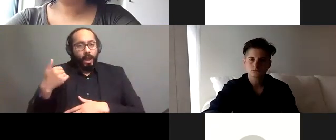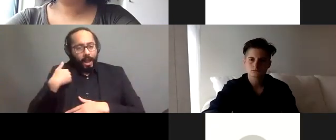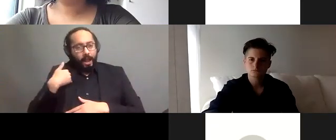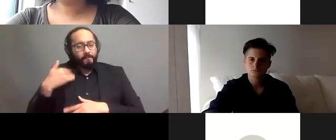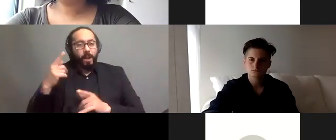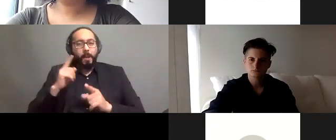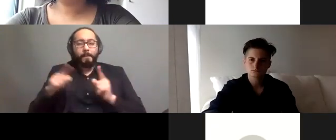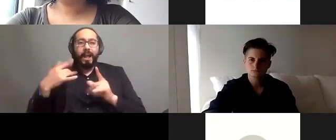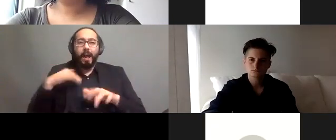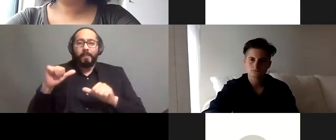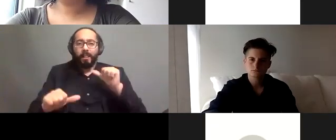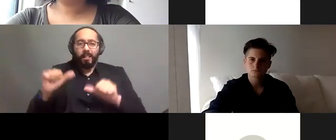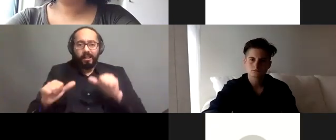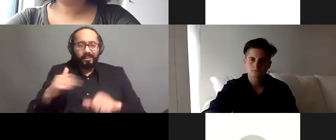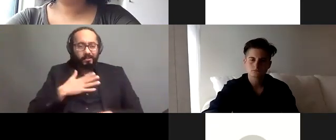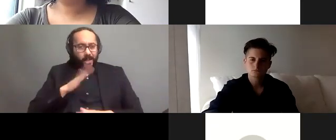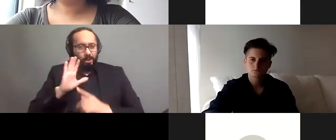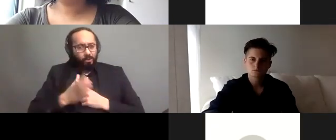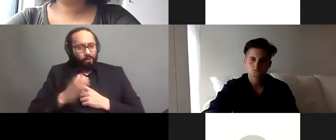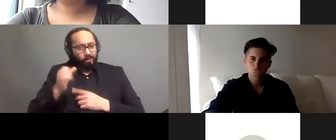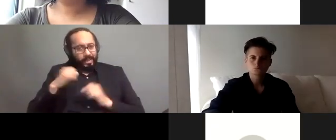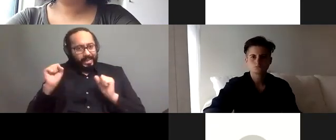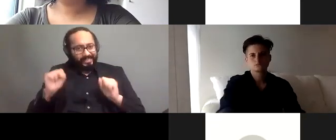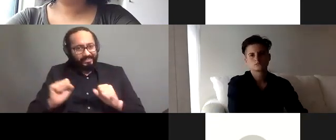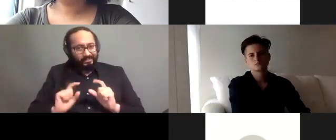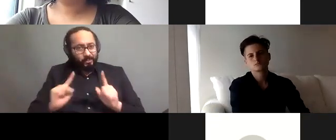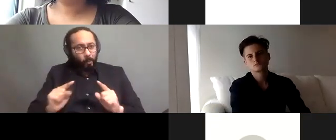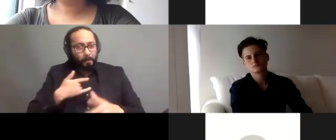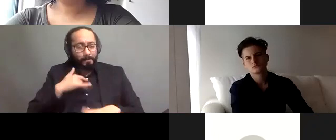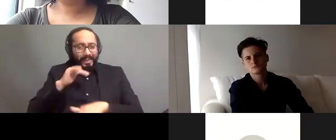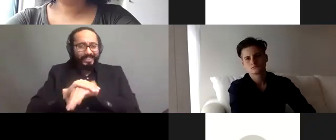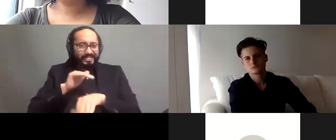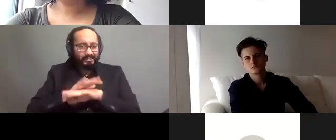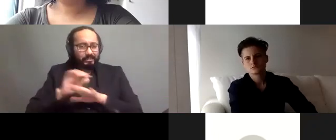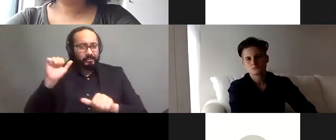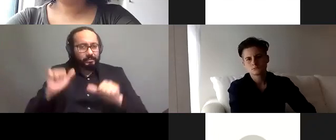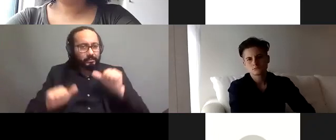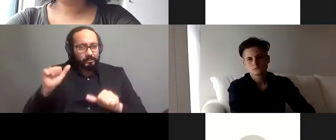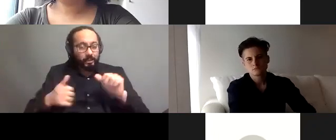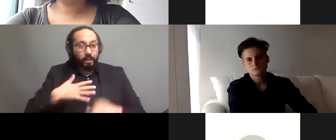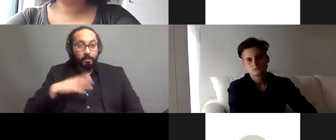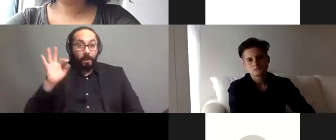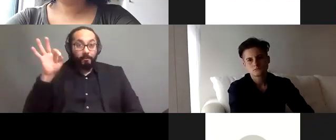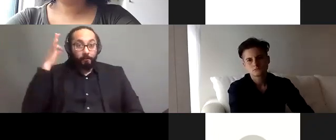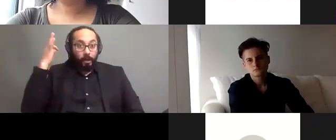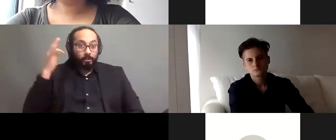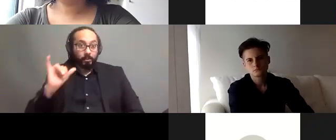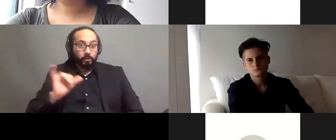hesitating because I was not sure about my English, even my French, because I've lived in Montreal for a